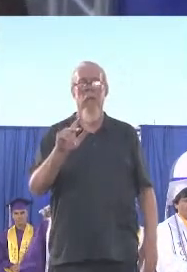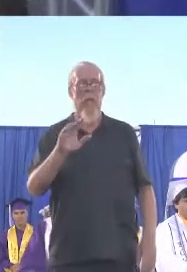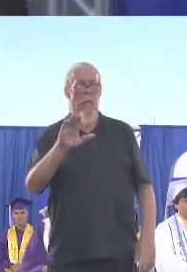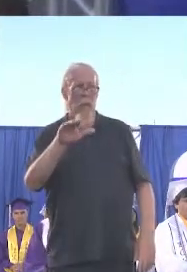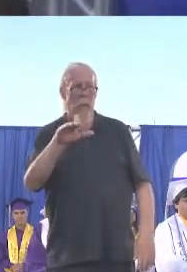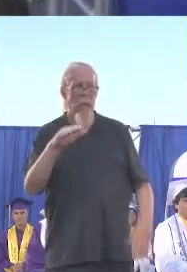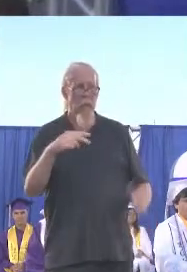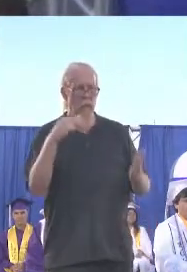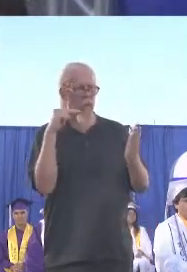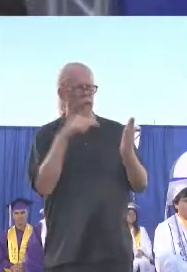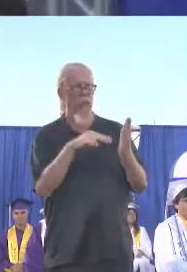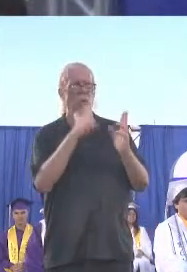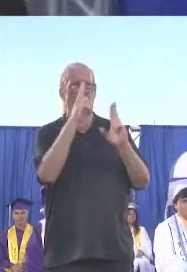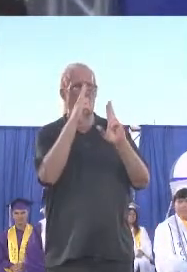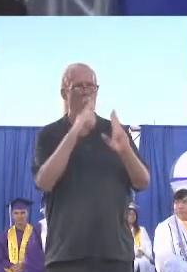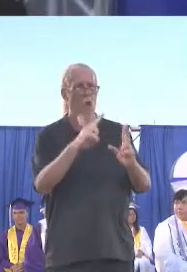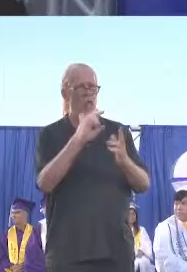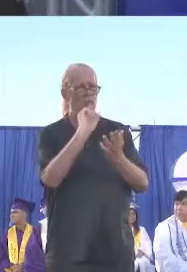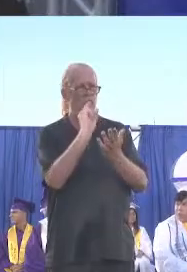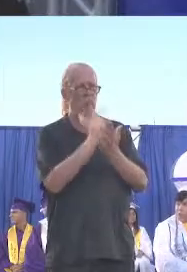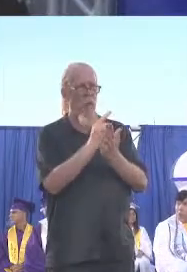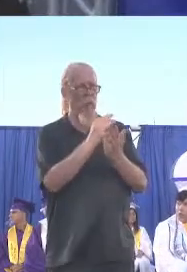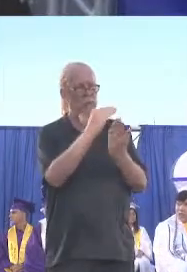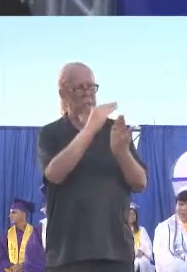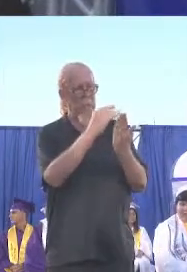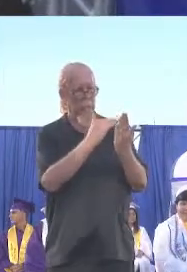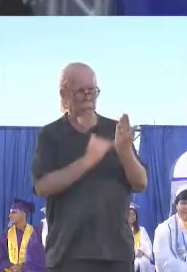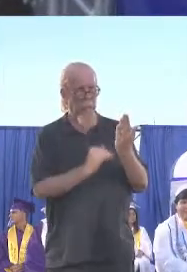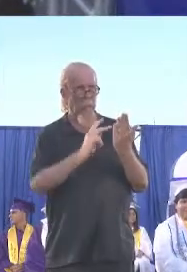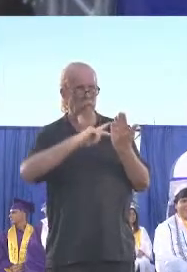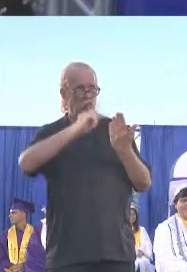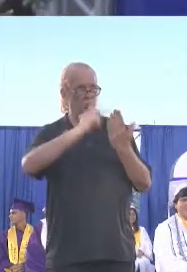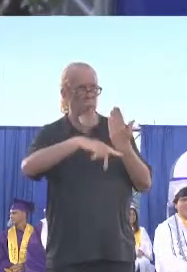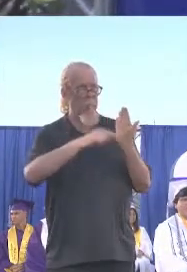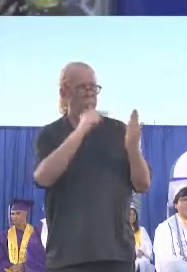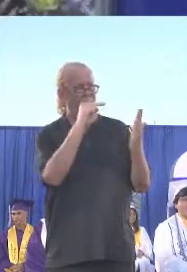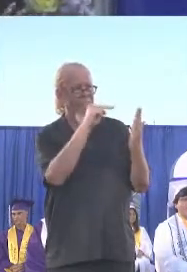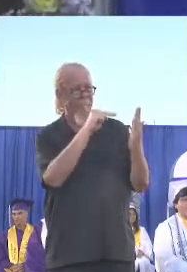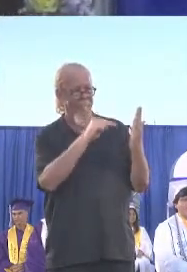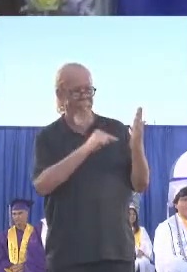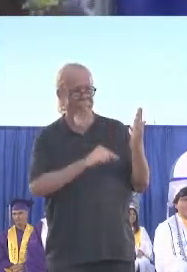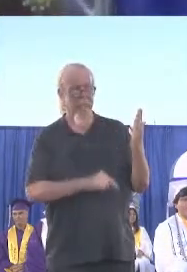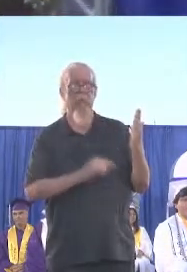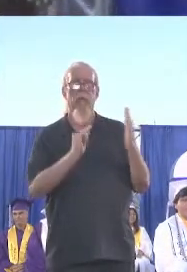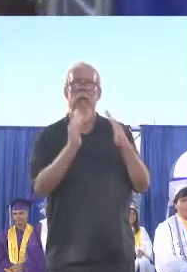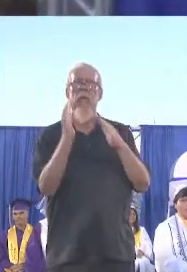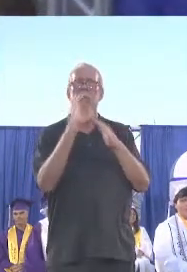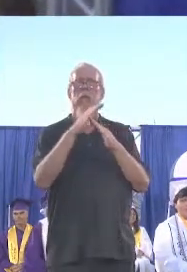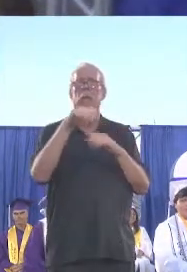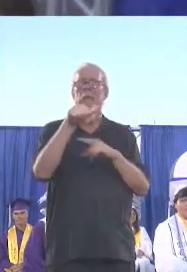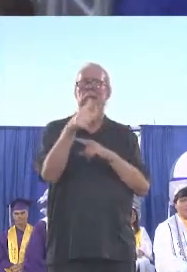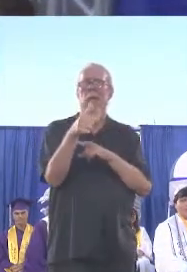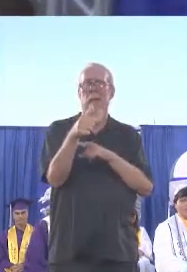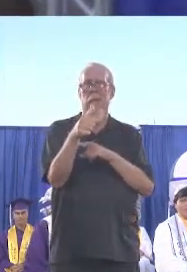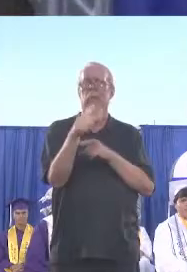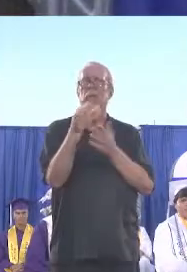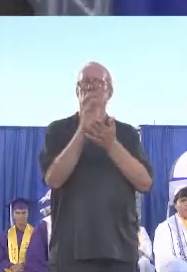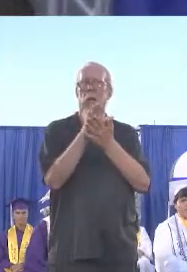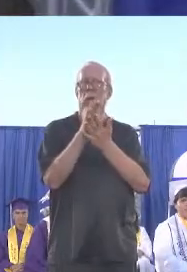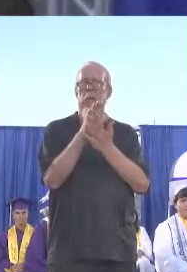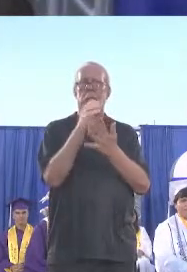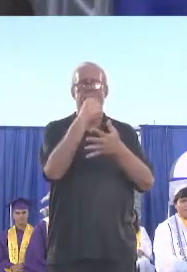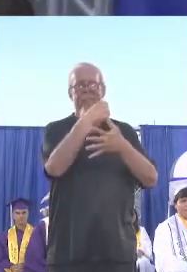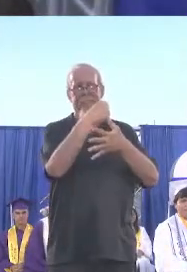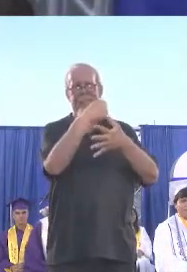to the list of honor graduates in the program. These students are the top 10 academically ranked in